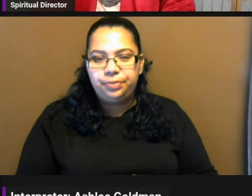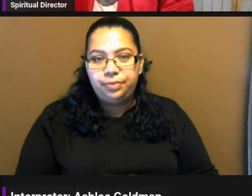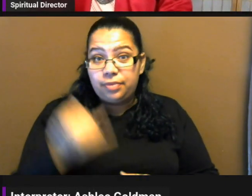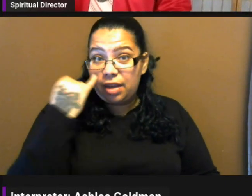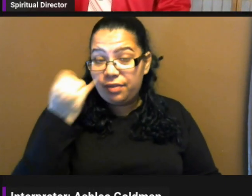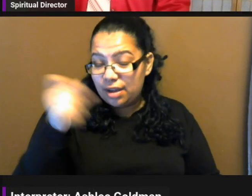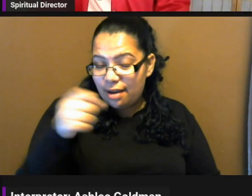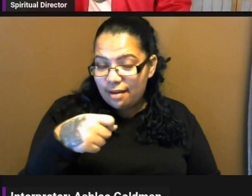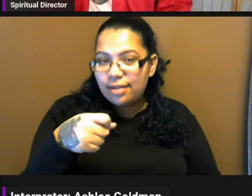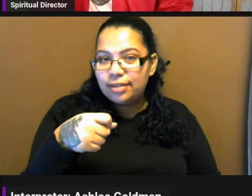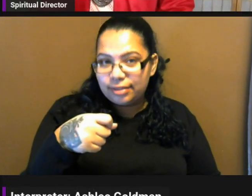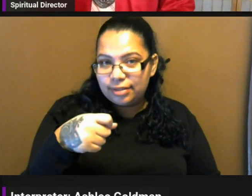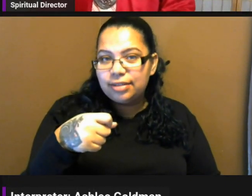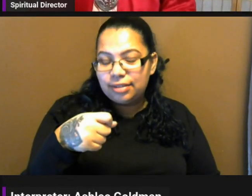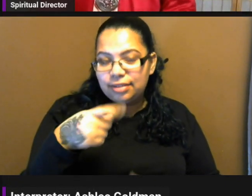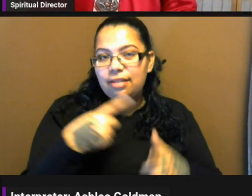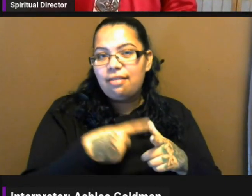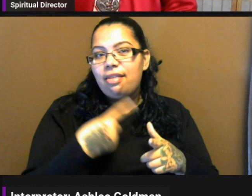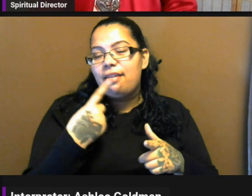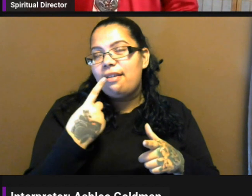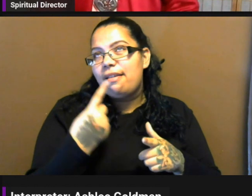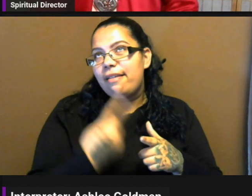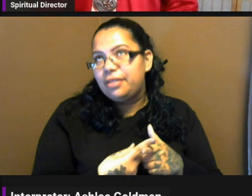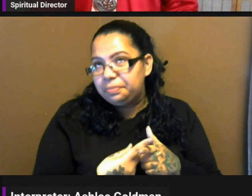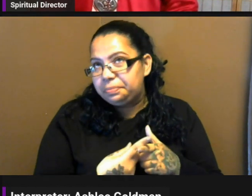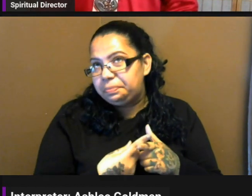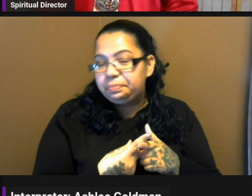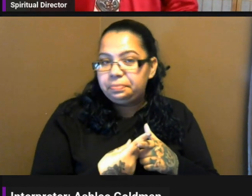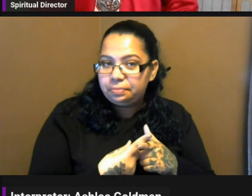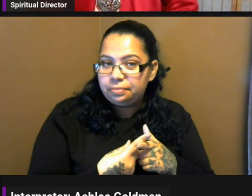If so, then